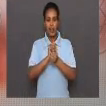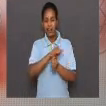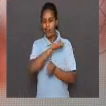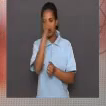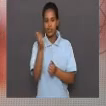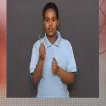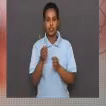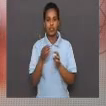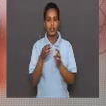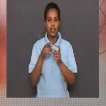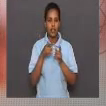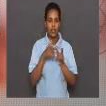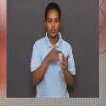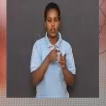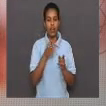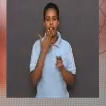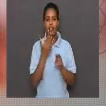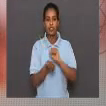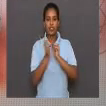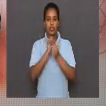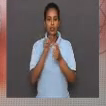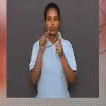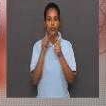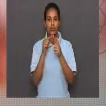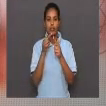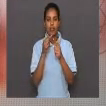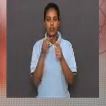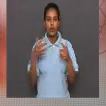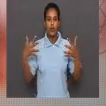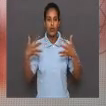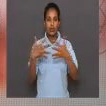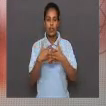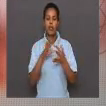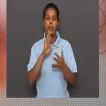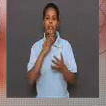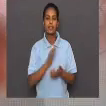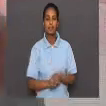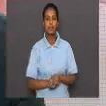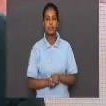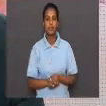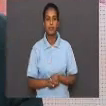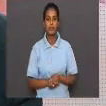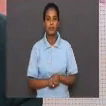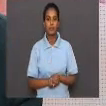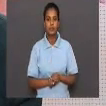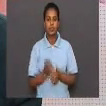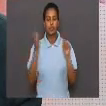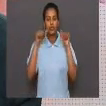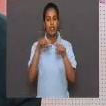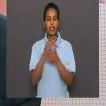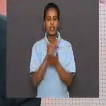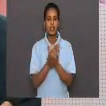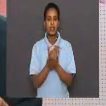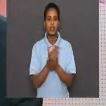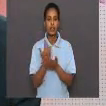direction causes a color change to the conjugate base. In today's